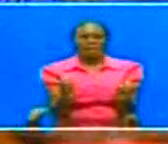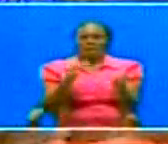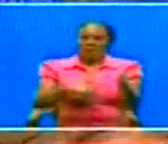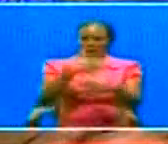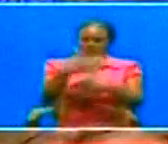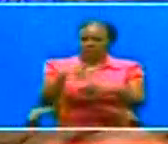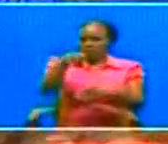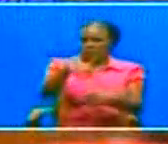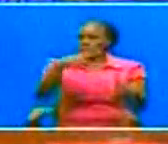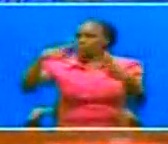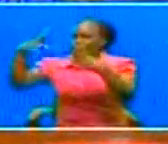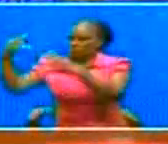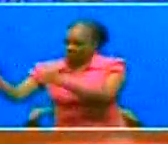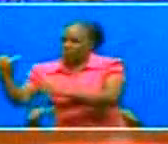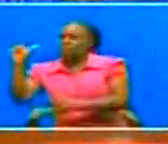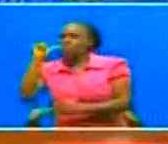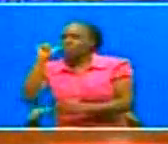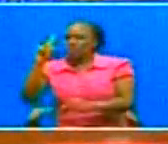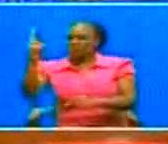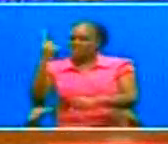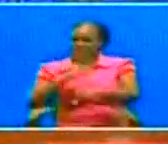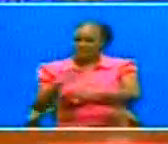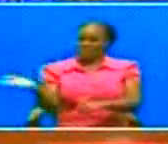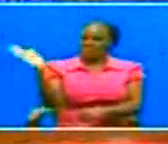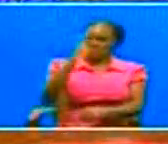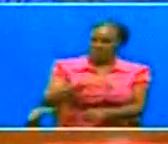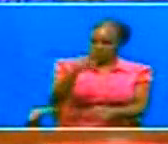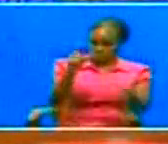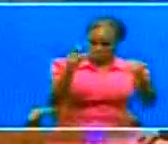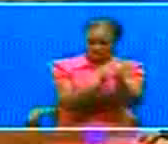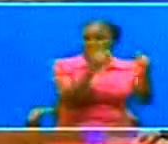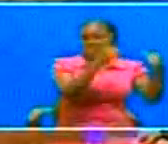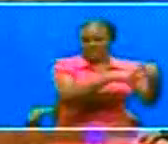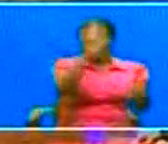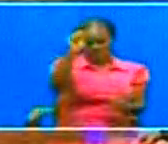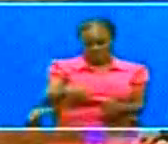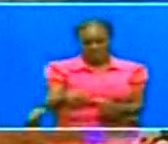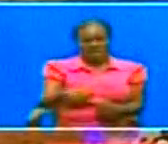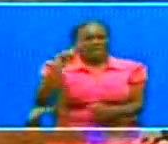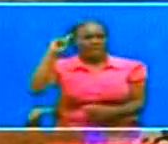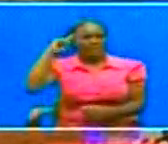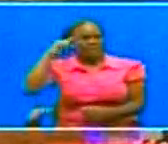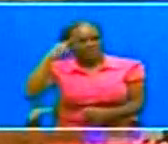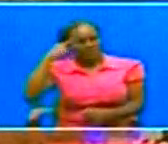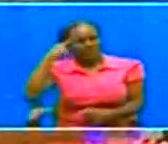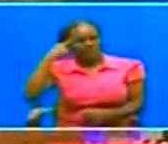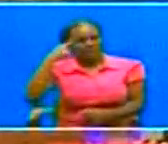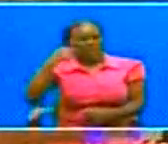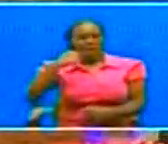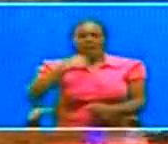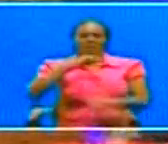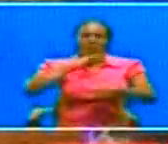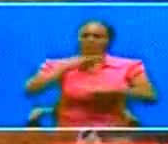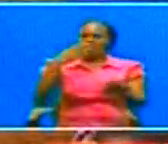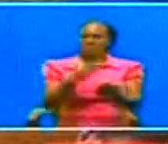ran away, when's the first time you came back? Because you ran away at 16? Yeah, I think I probably had enough money to come